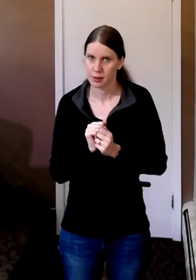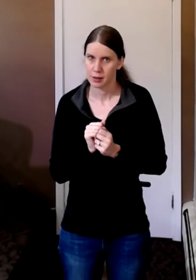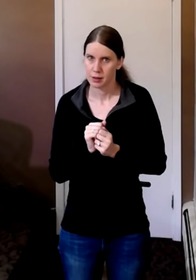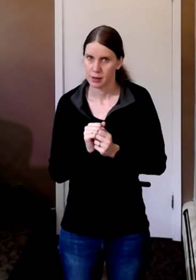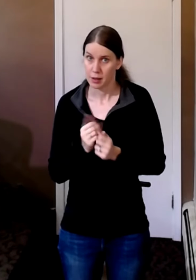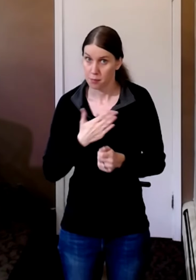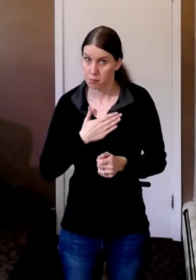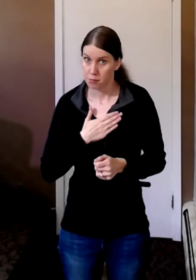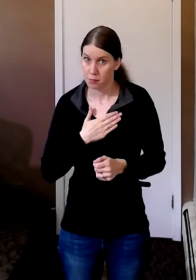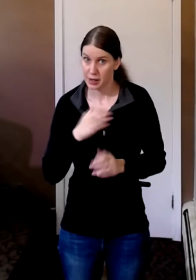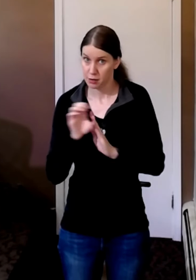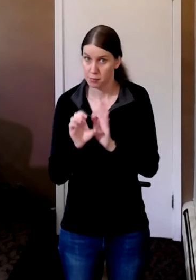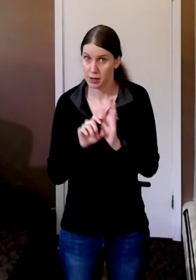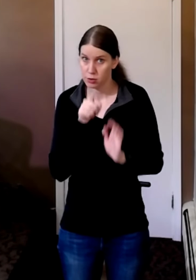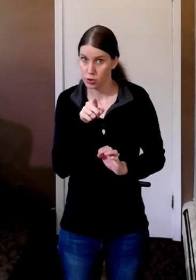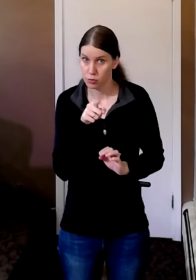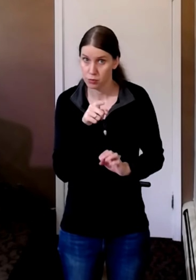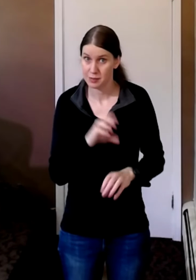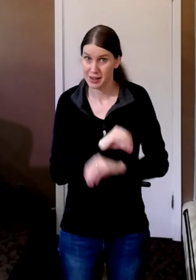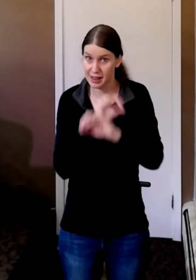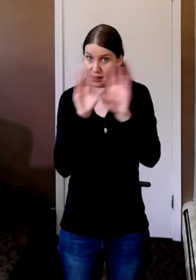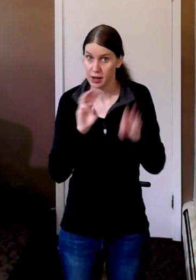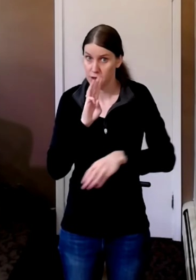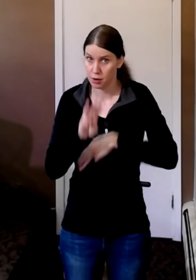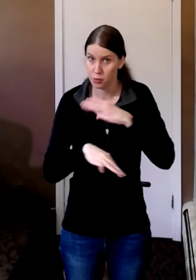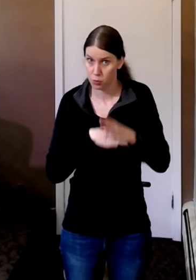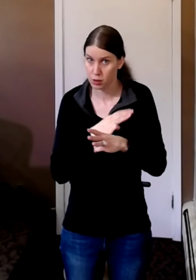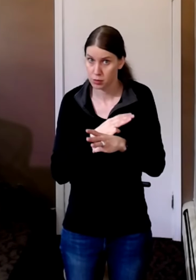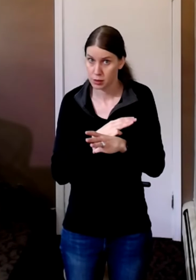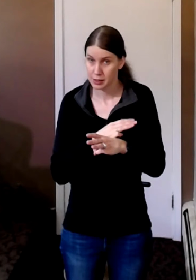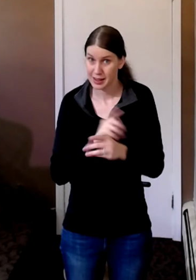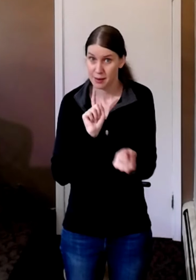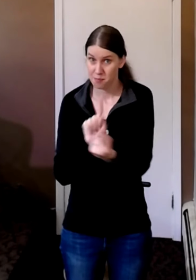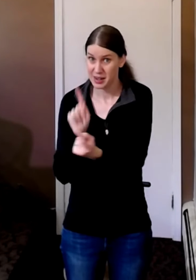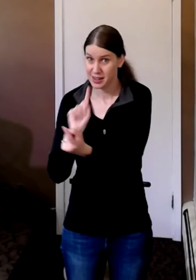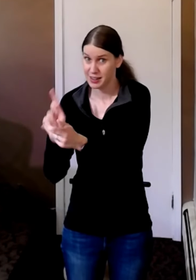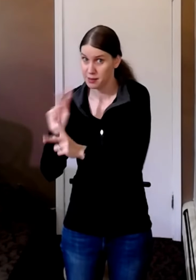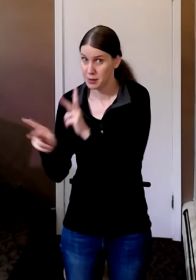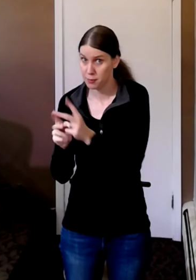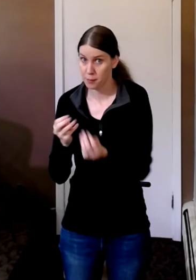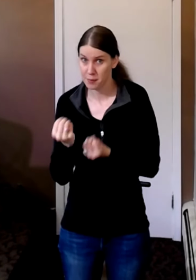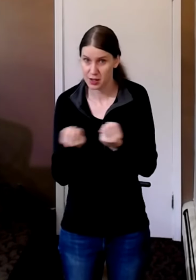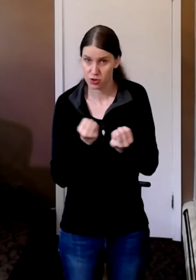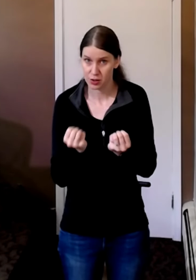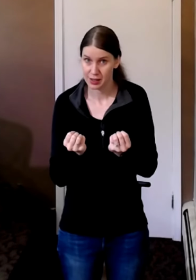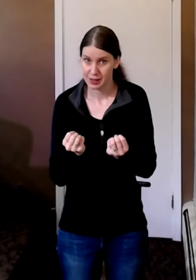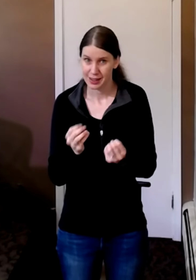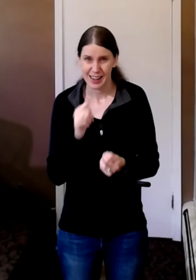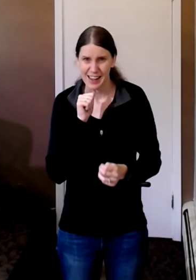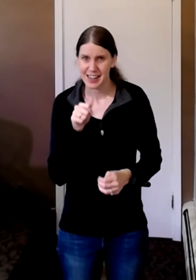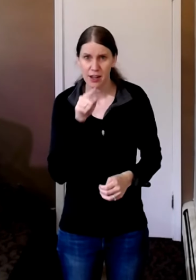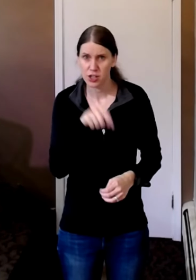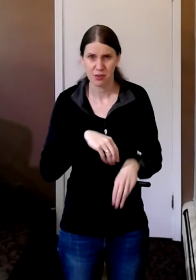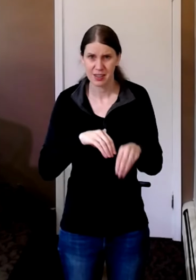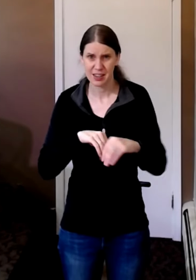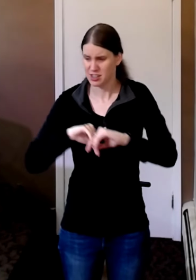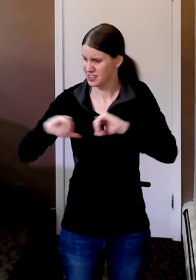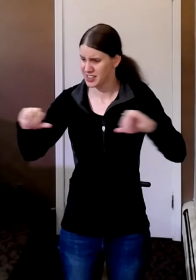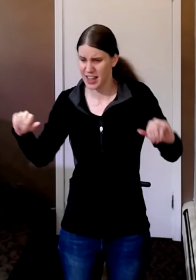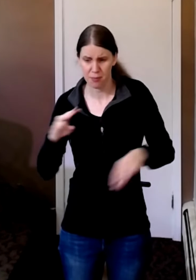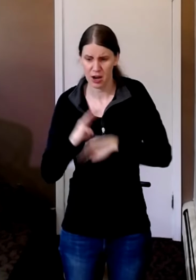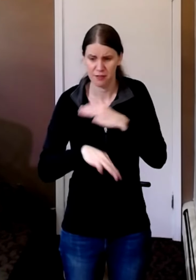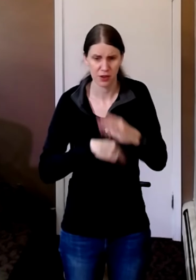My mandate to you is to be the light of the world. You're supposed to be out there in the world ministering. So it's not that you're supposed to stay away